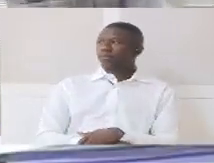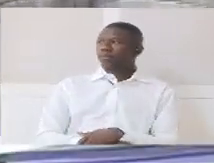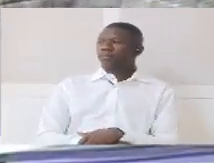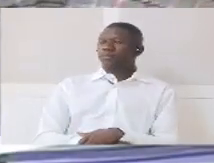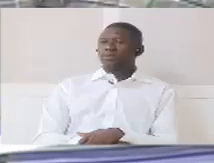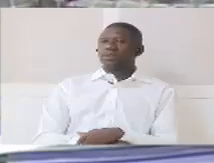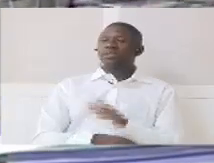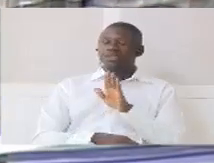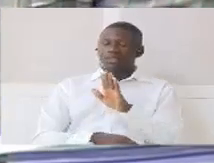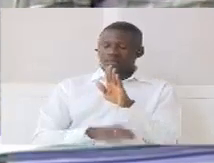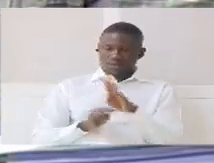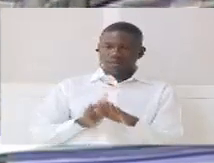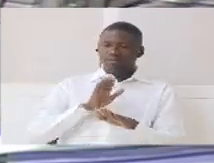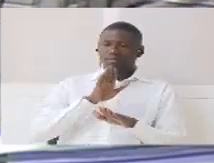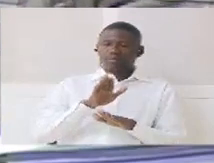it step by step.